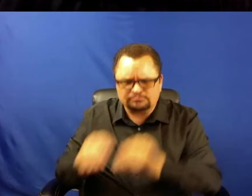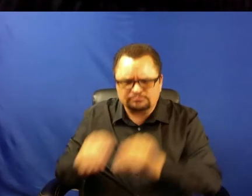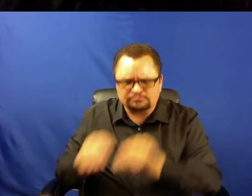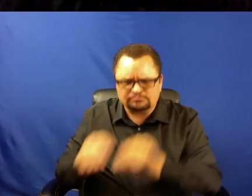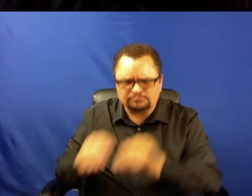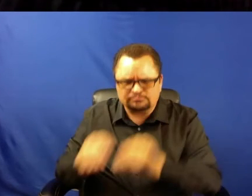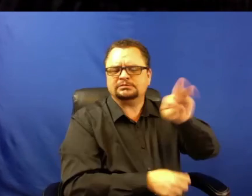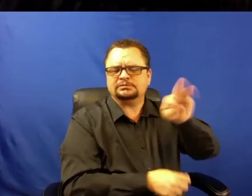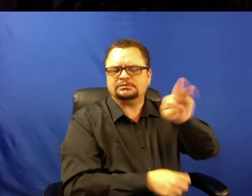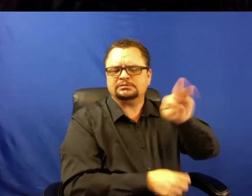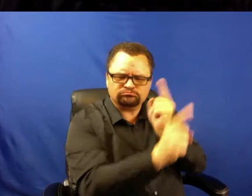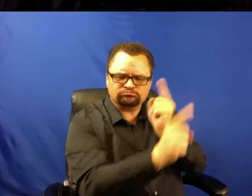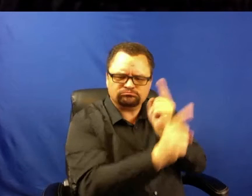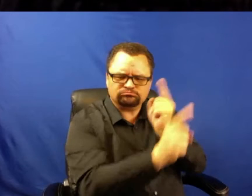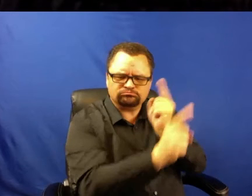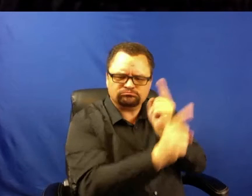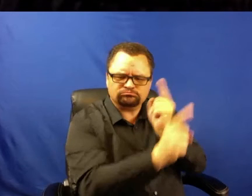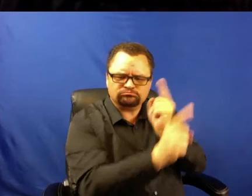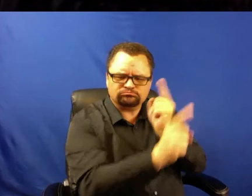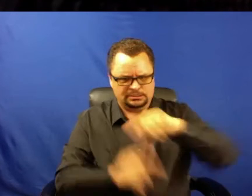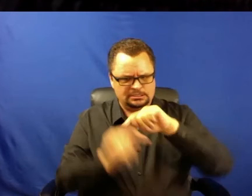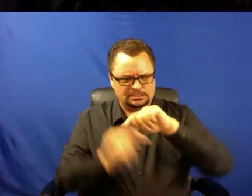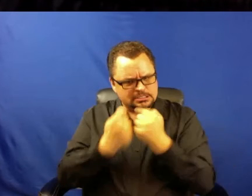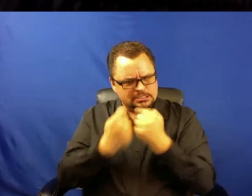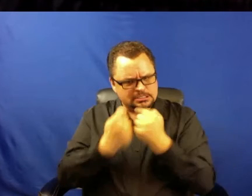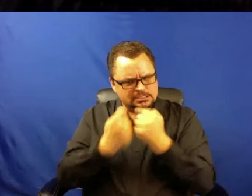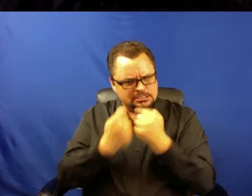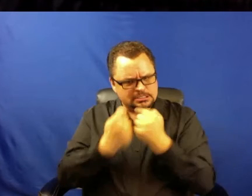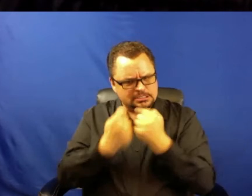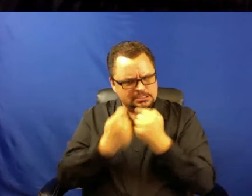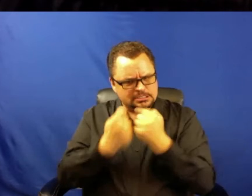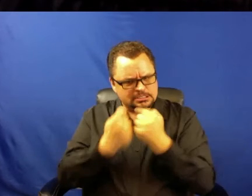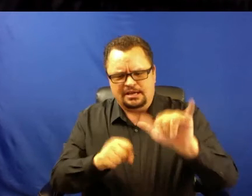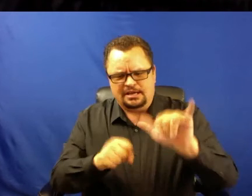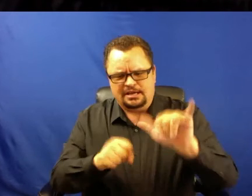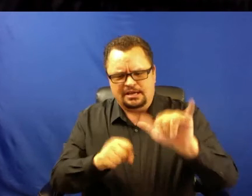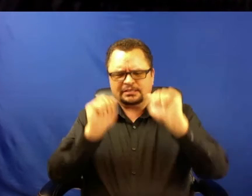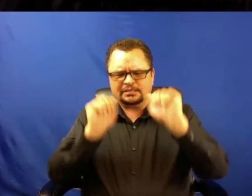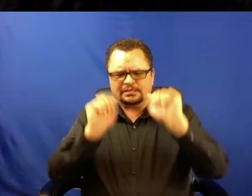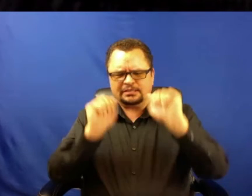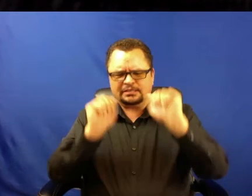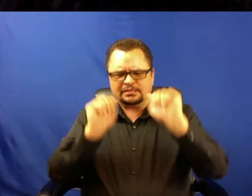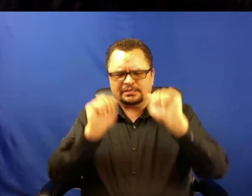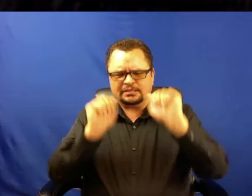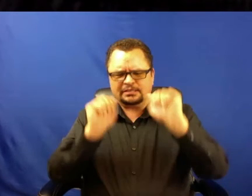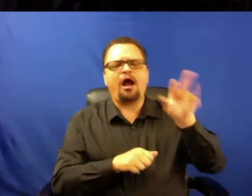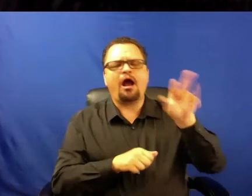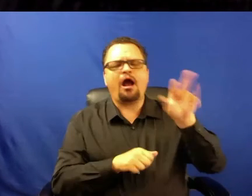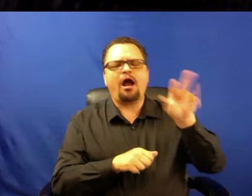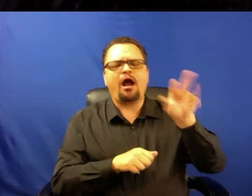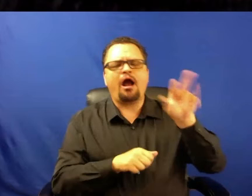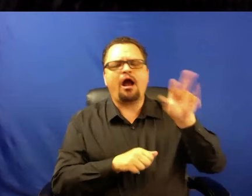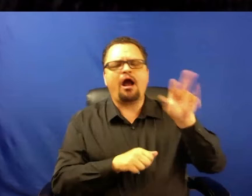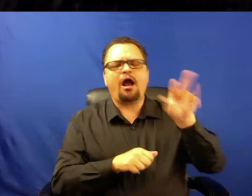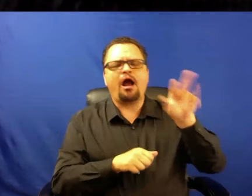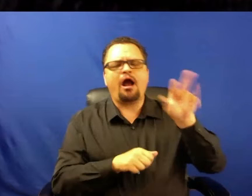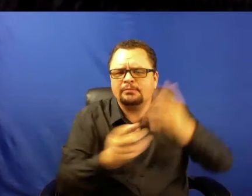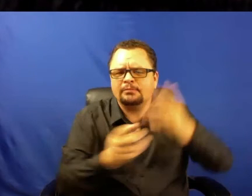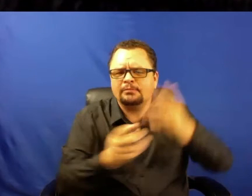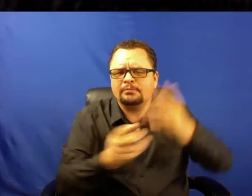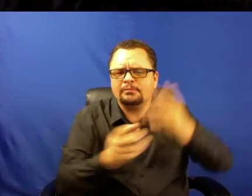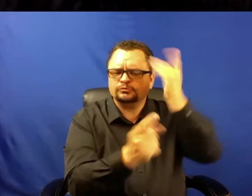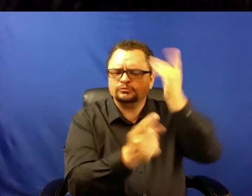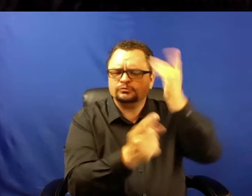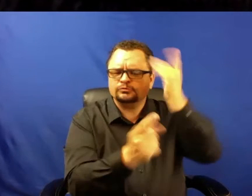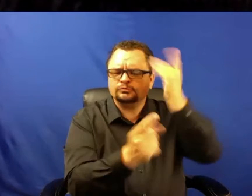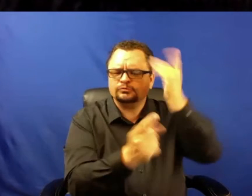consumable, credible, accurate, timely information, as we know that as the evolution or, with this response and the science changes,